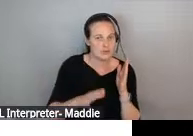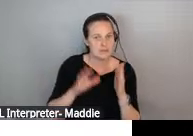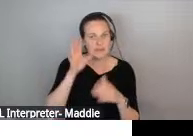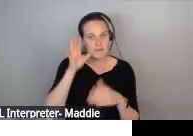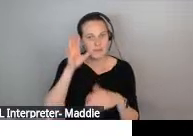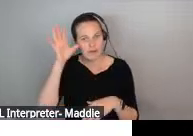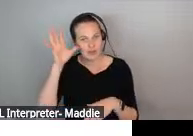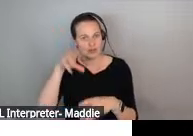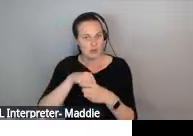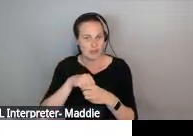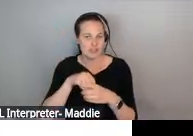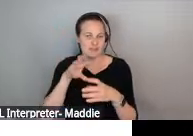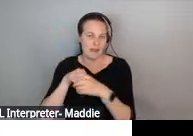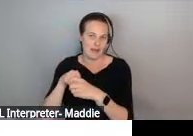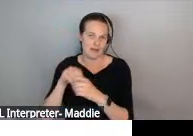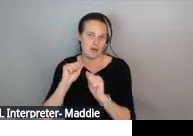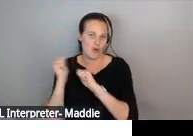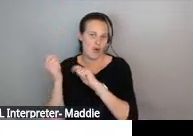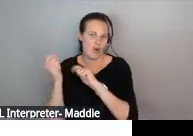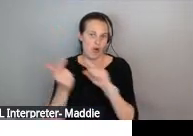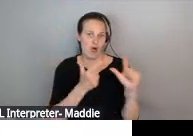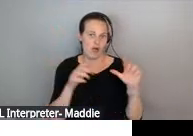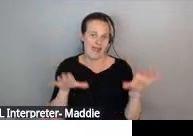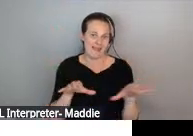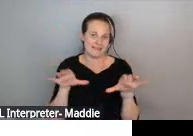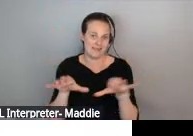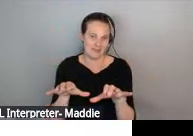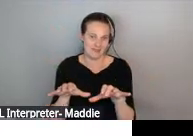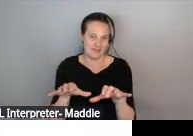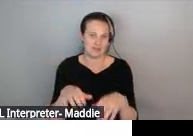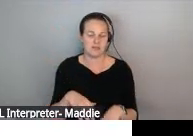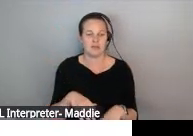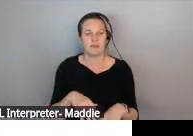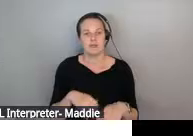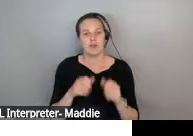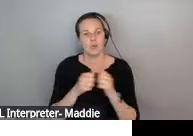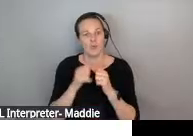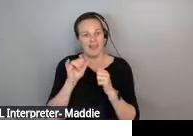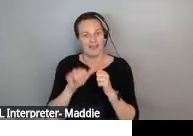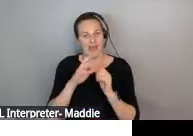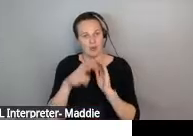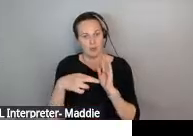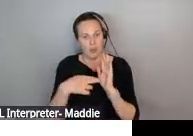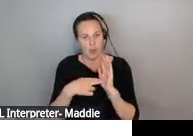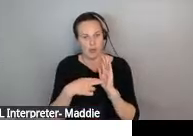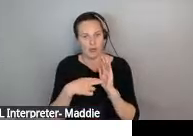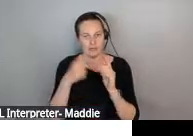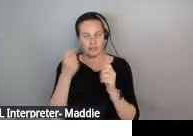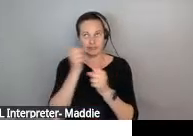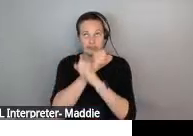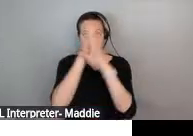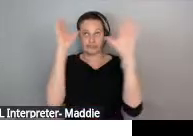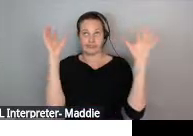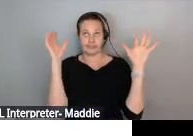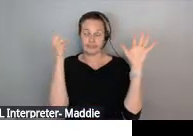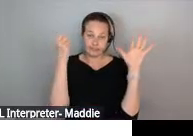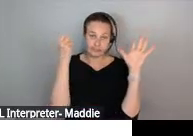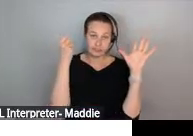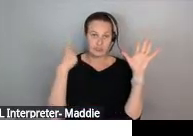of the activities. So with that rule kind of giving us a framework for what we're working